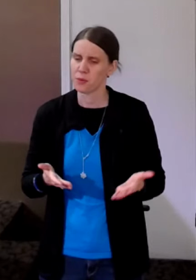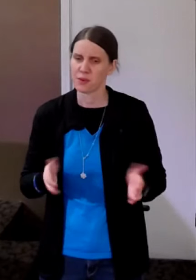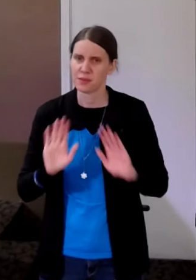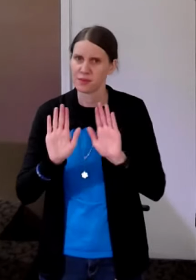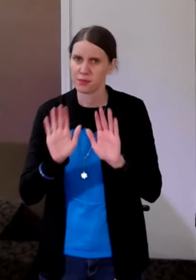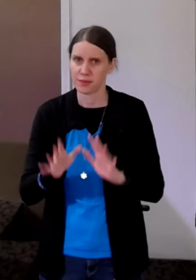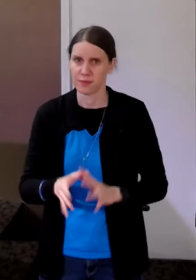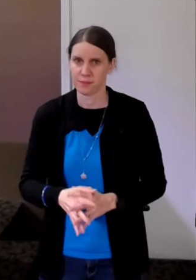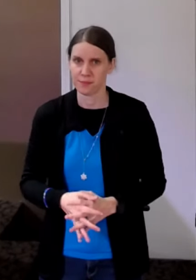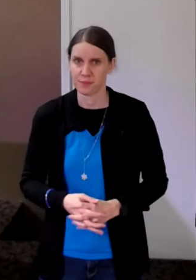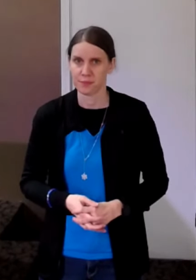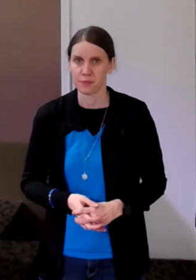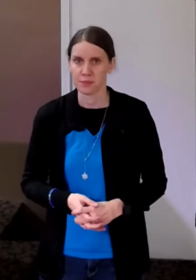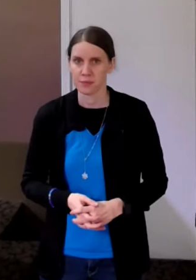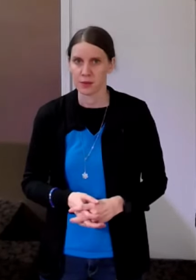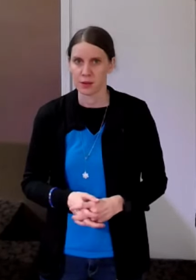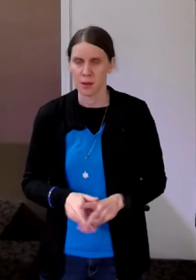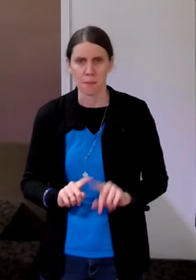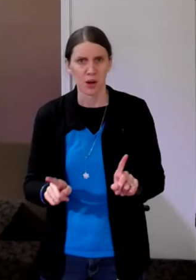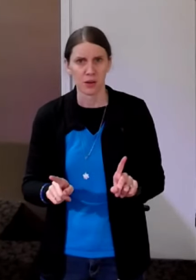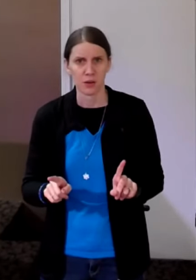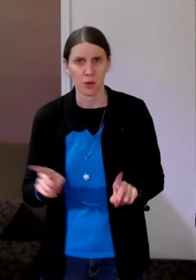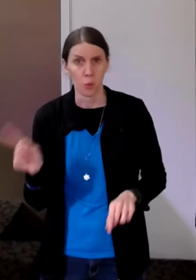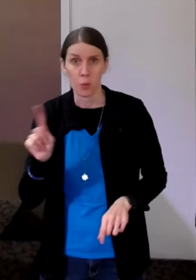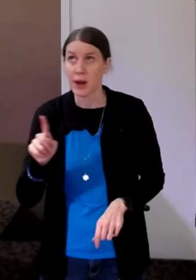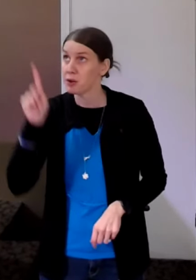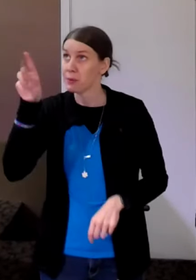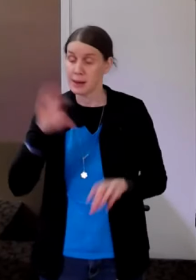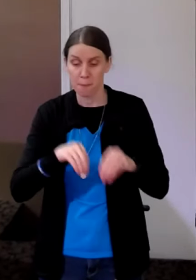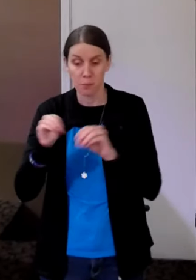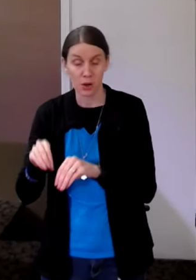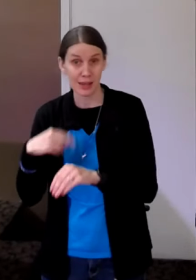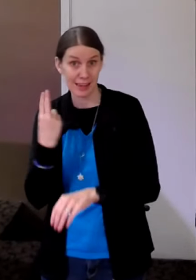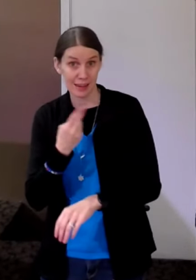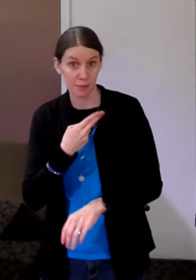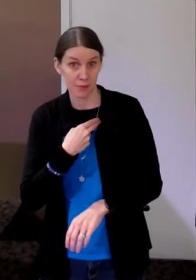things. But where do we put him on our list?